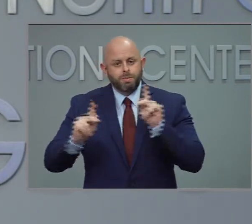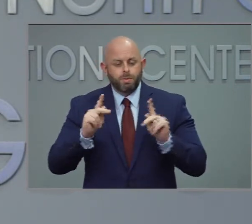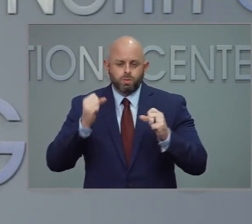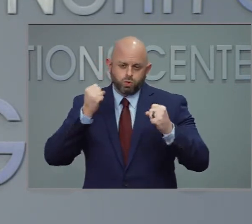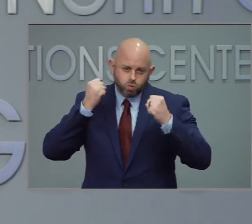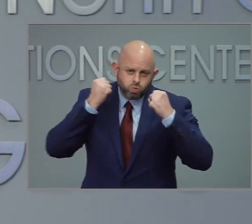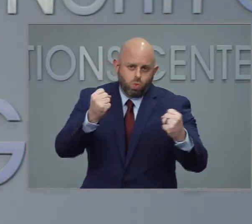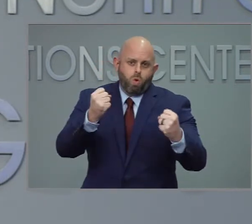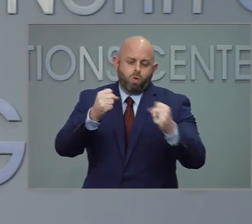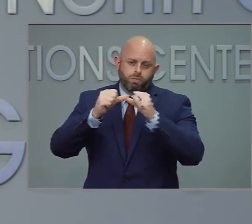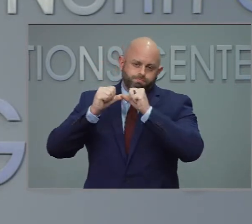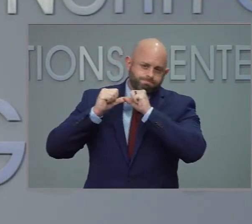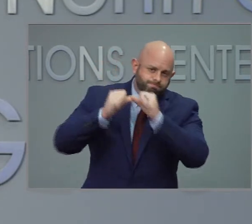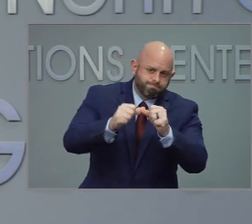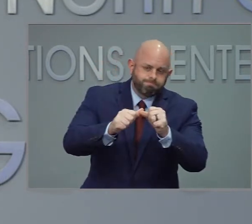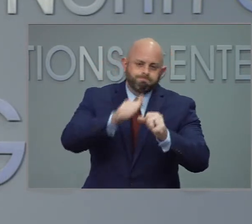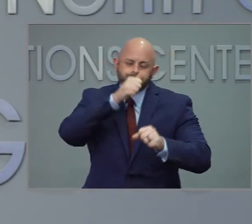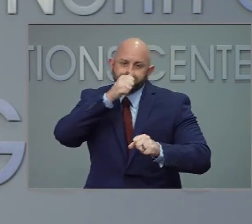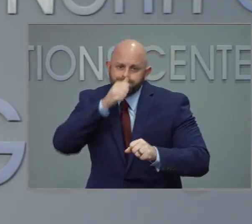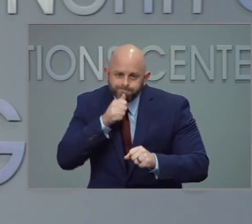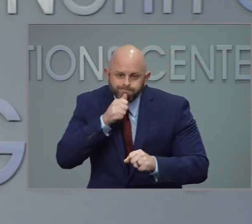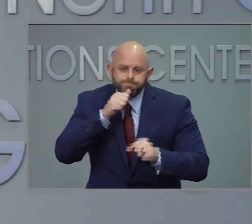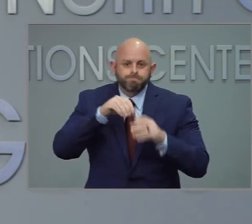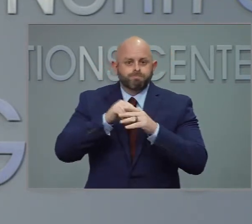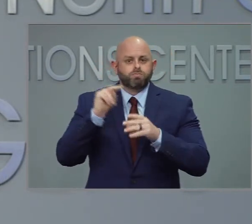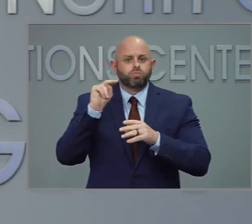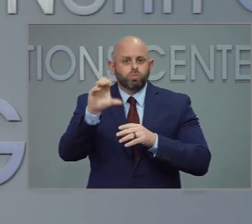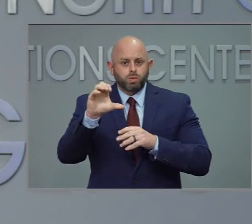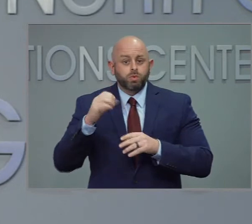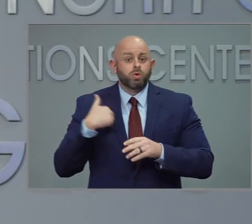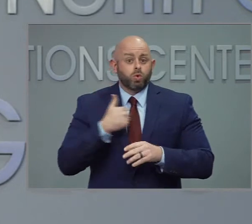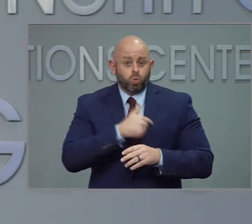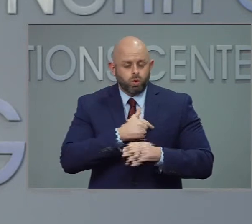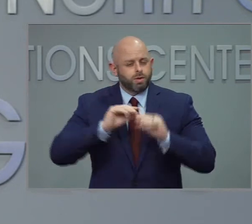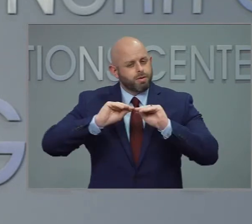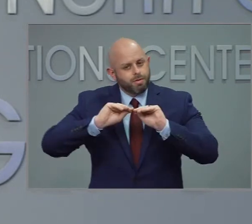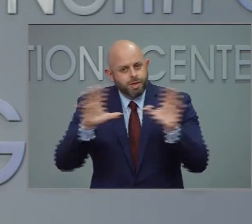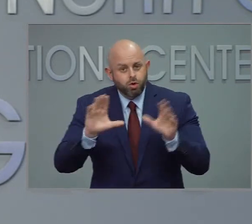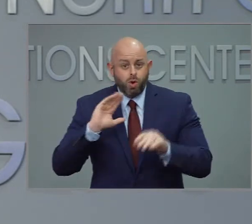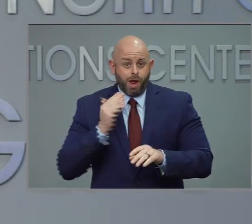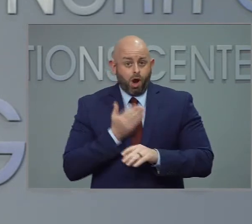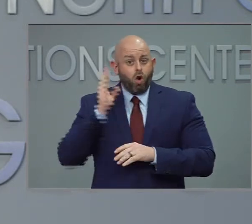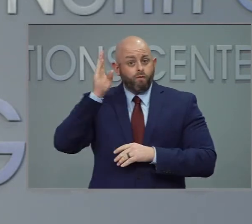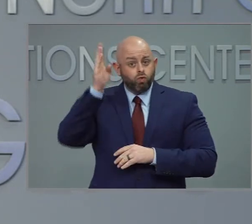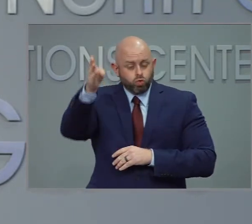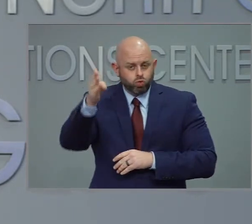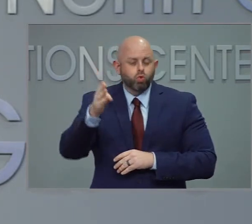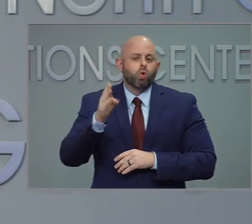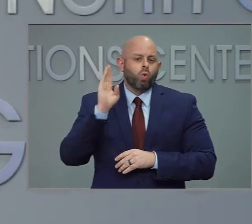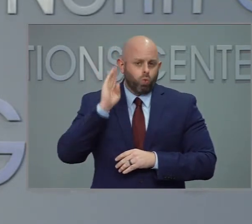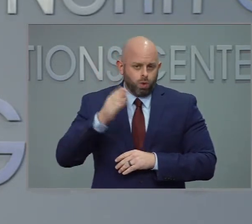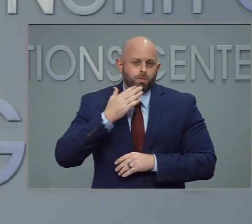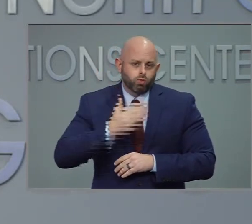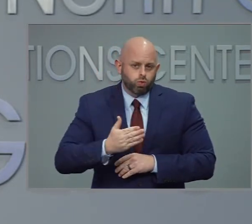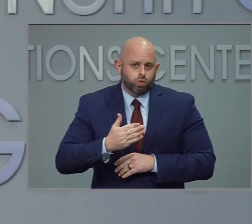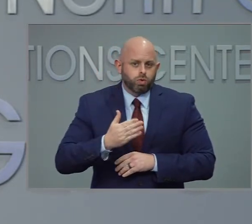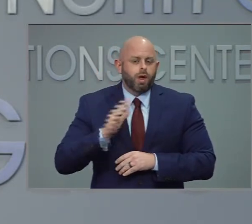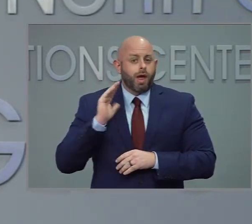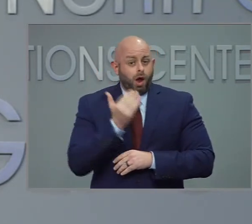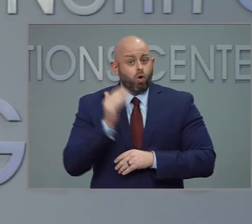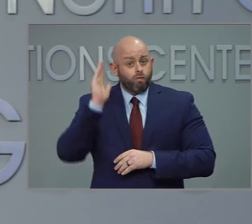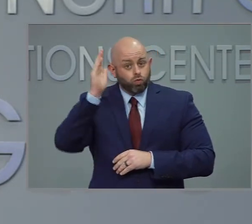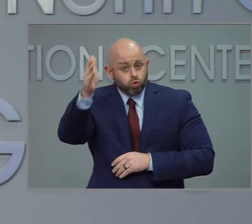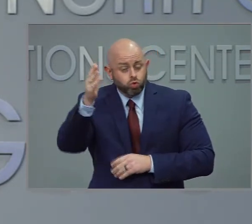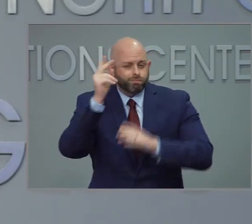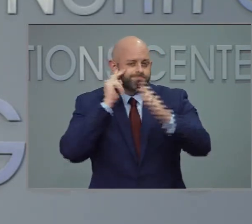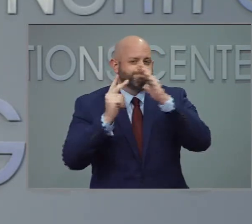North Carolinians and made clear why our state's future is so bright. We'll put